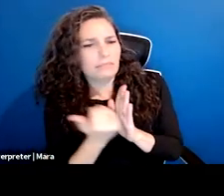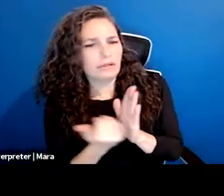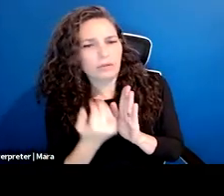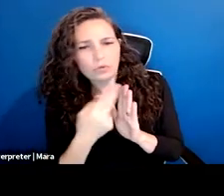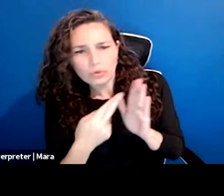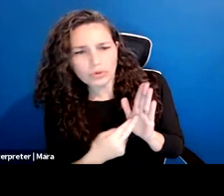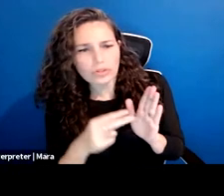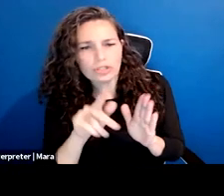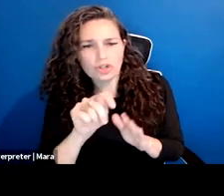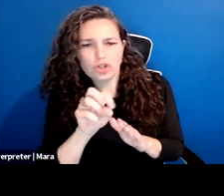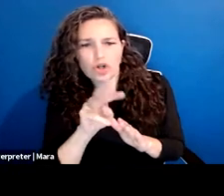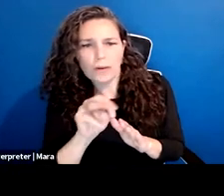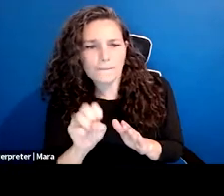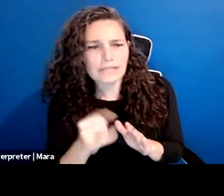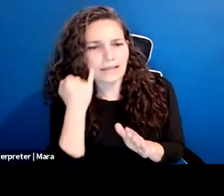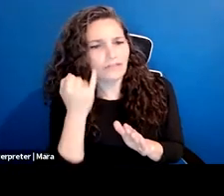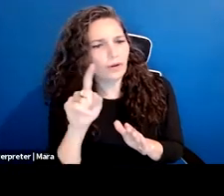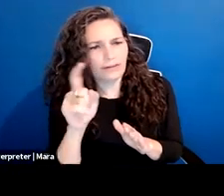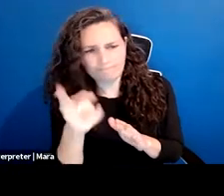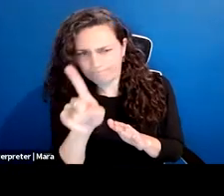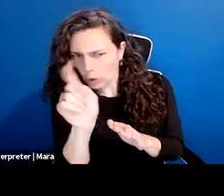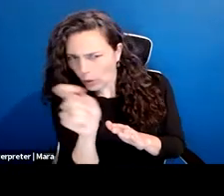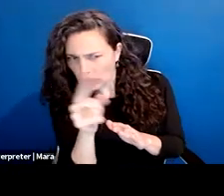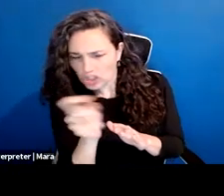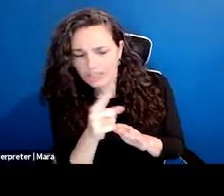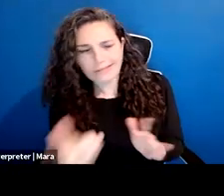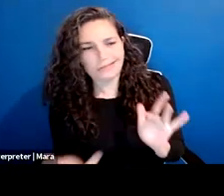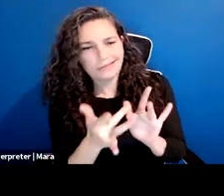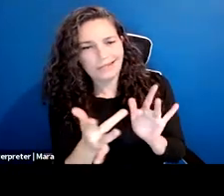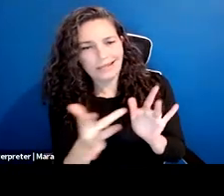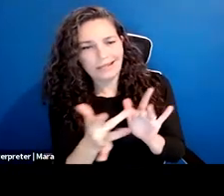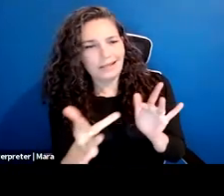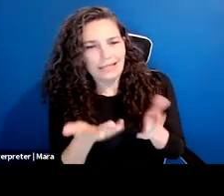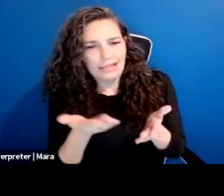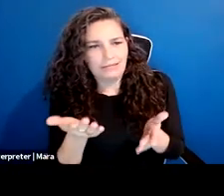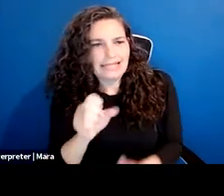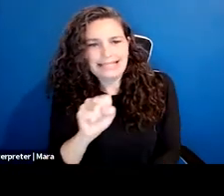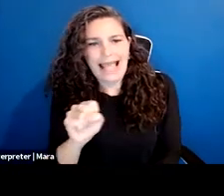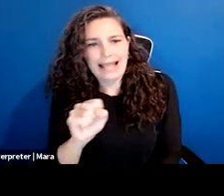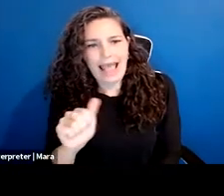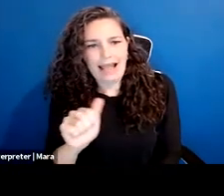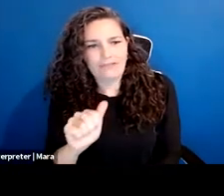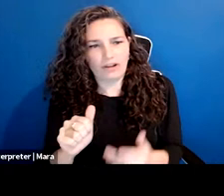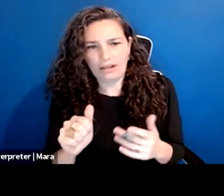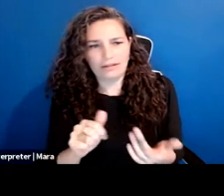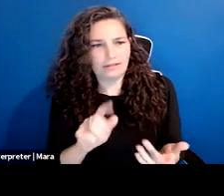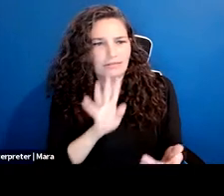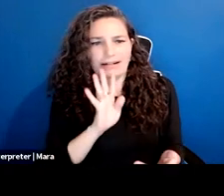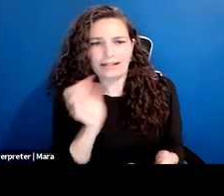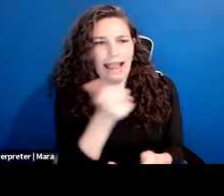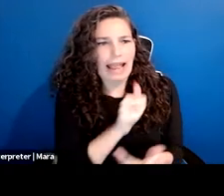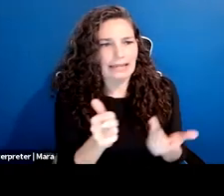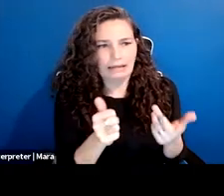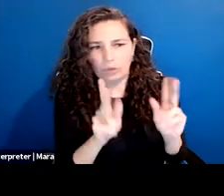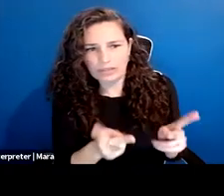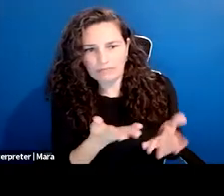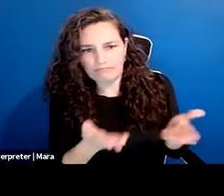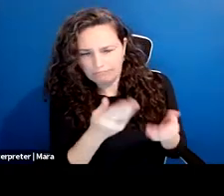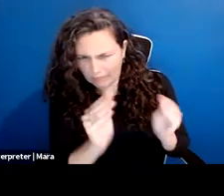welcome to, reach out to SAG-AFTRA, talk to the business representative assigned to the production that you're working on to get any clarification that you need.